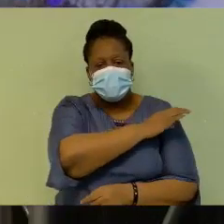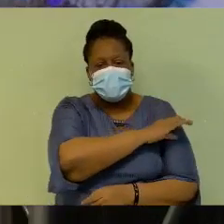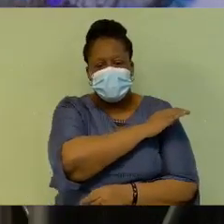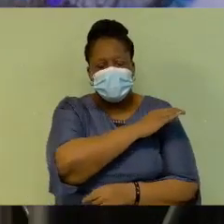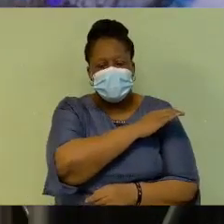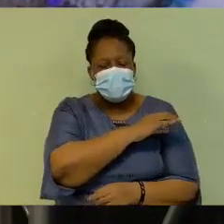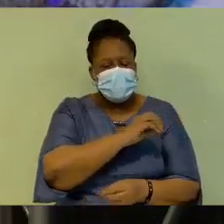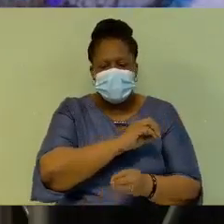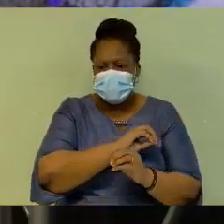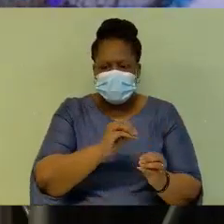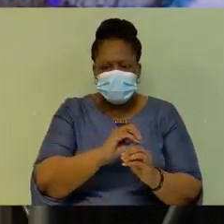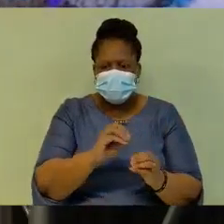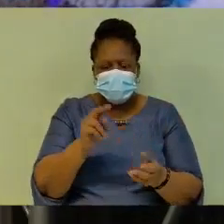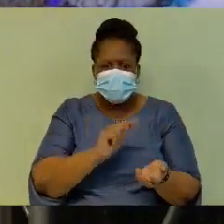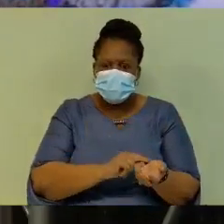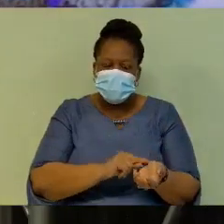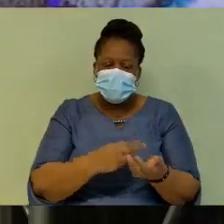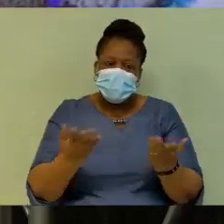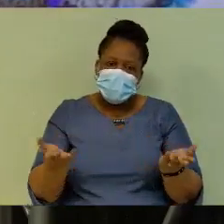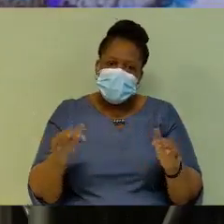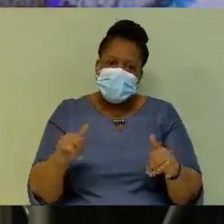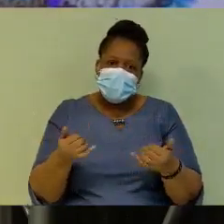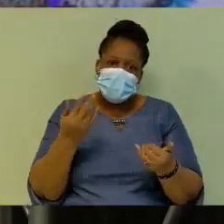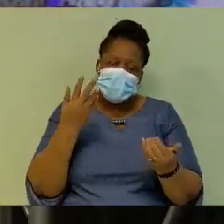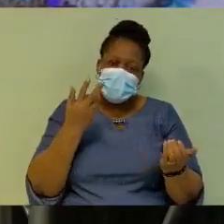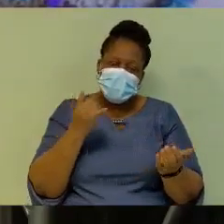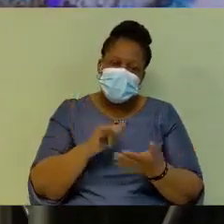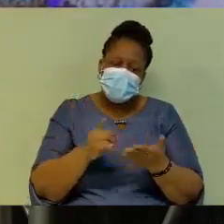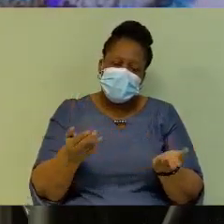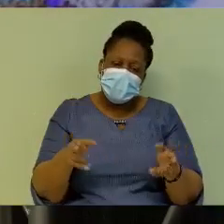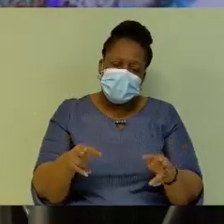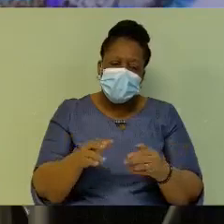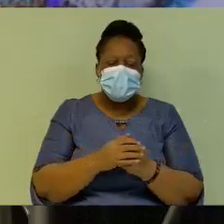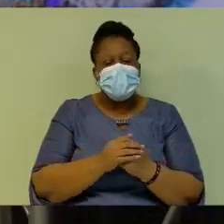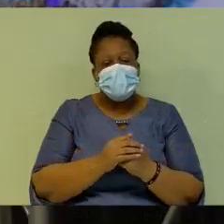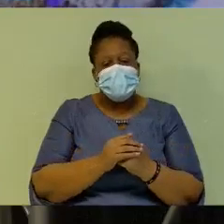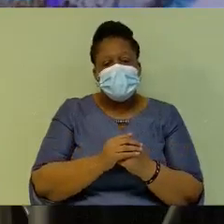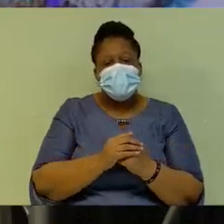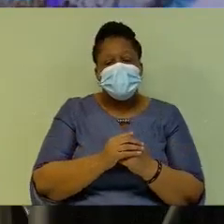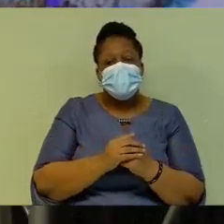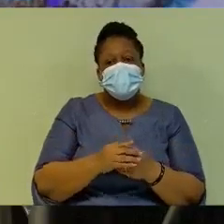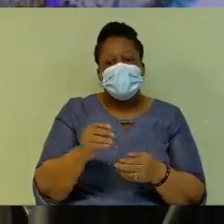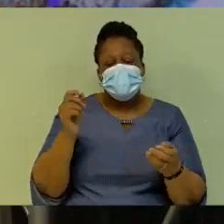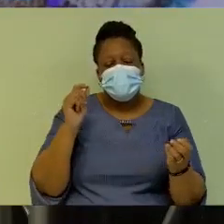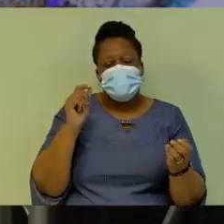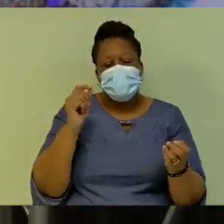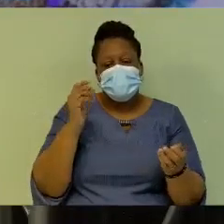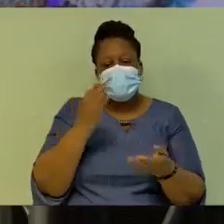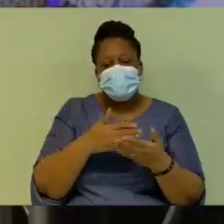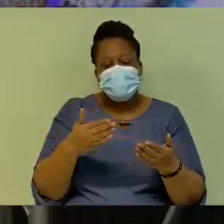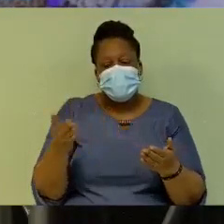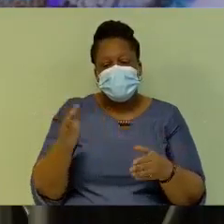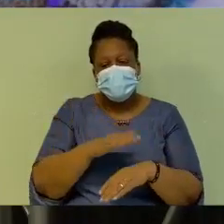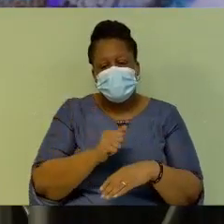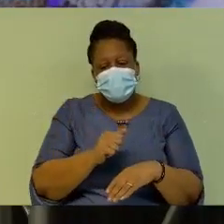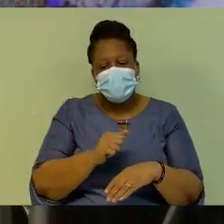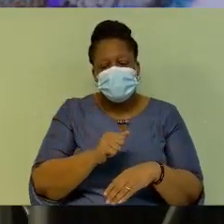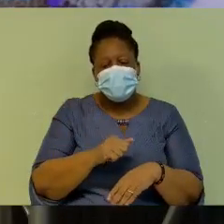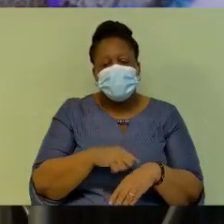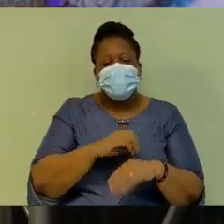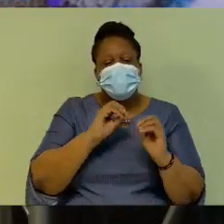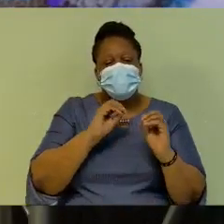other healthcare workers. There is a poem called No Indispensable Man, but in times like these, I can